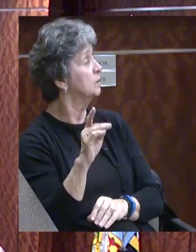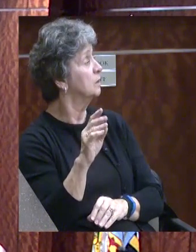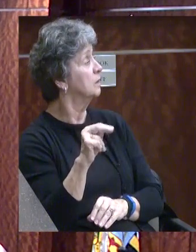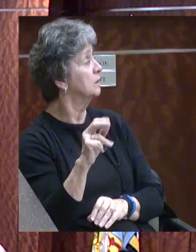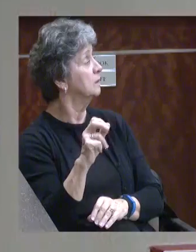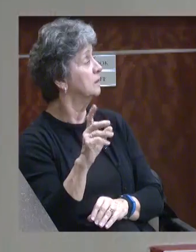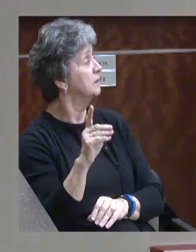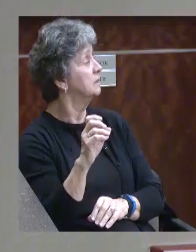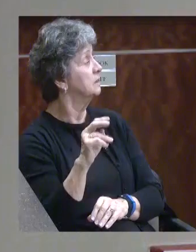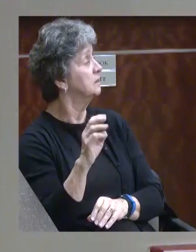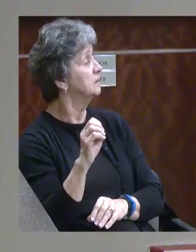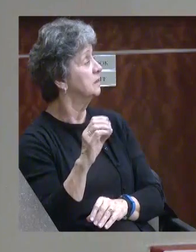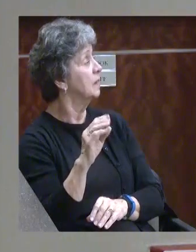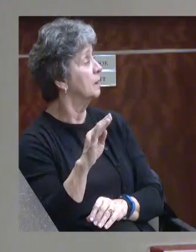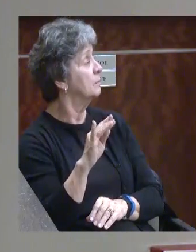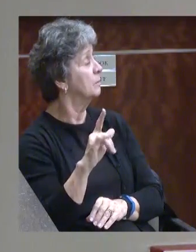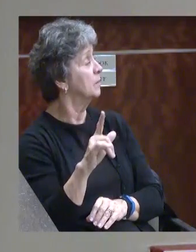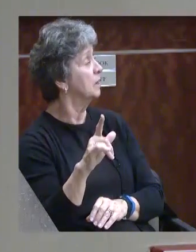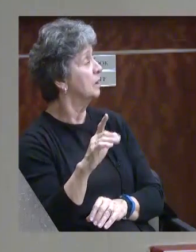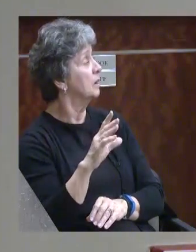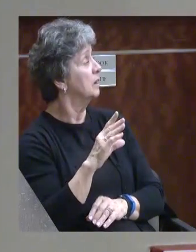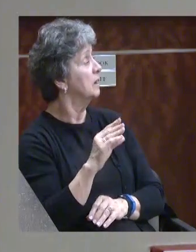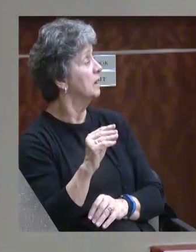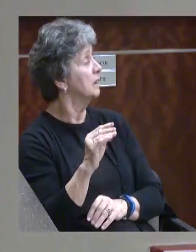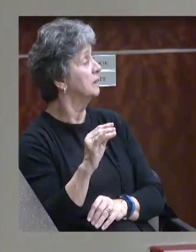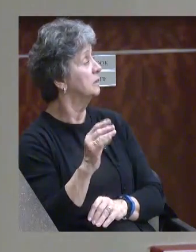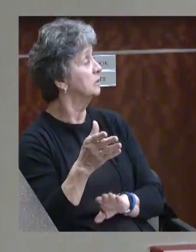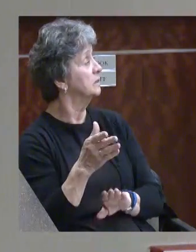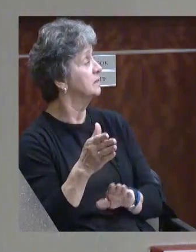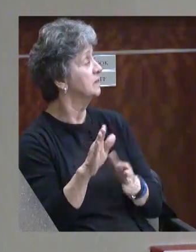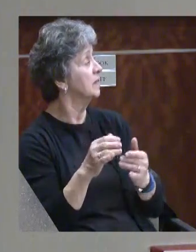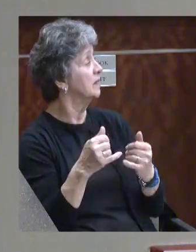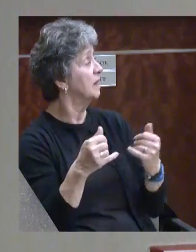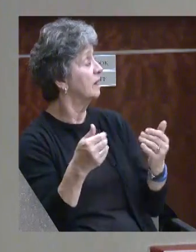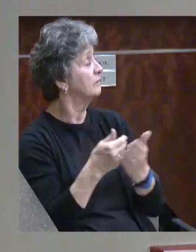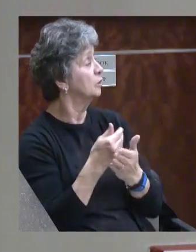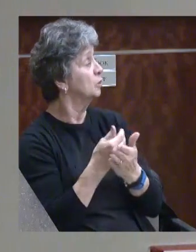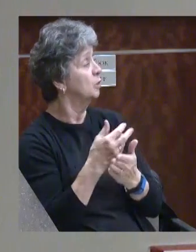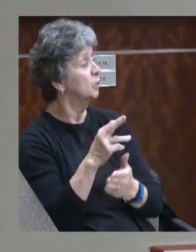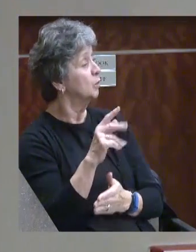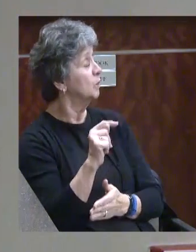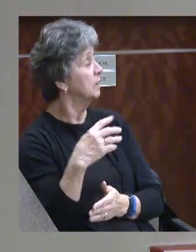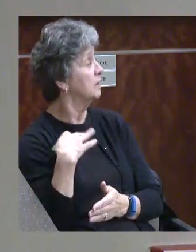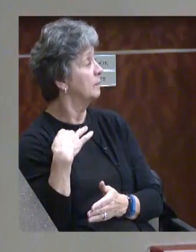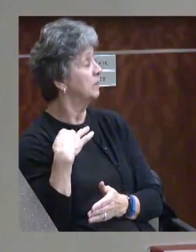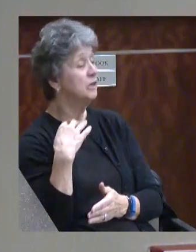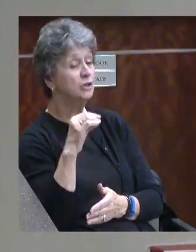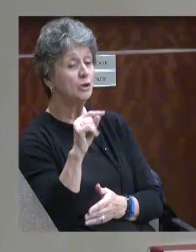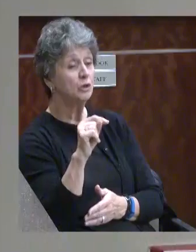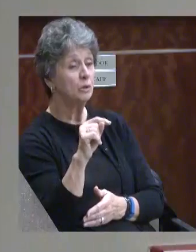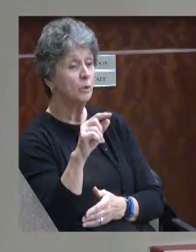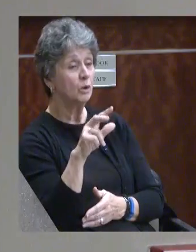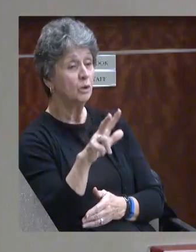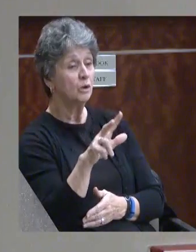Services Commission is their deadline for grant applications is October 31st. Thank you.